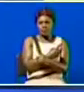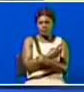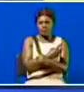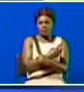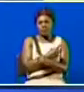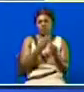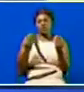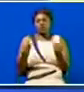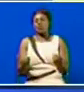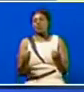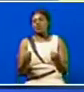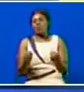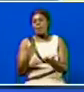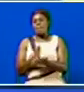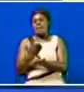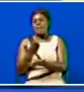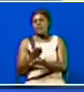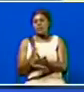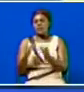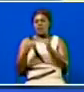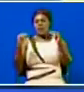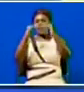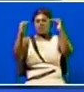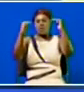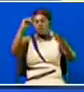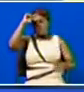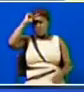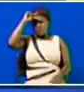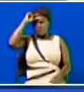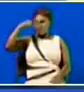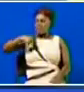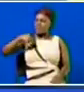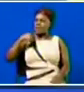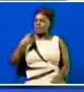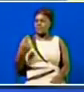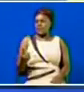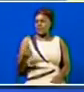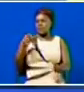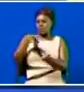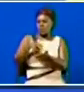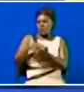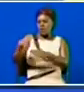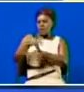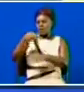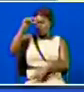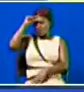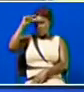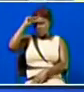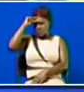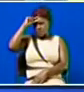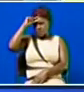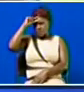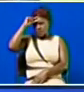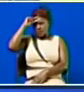Dispute resolution between the levels of government. I have just told you an instance where the national government has